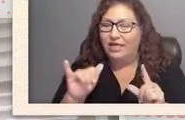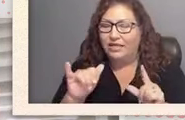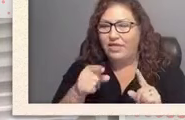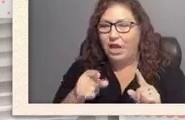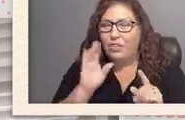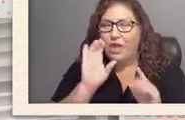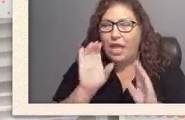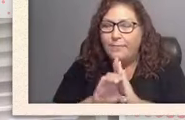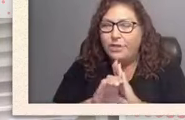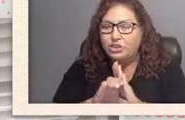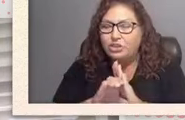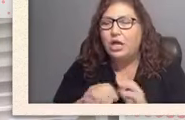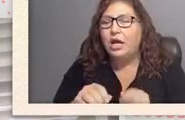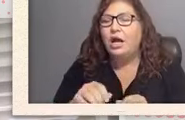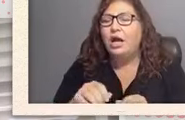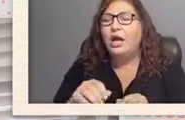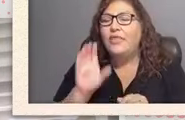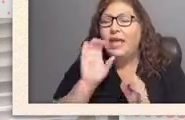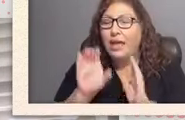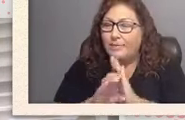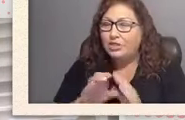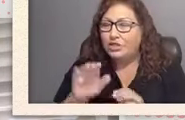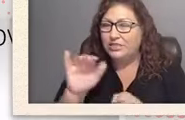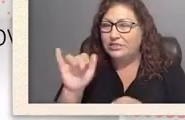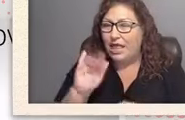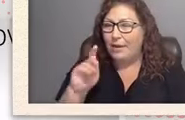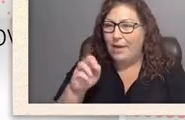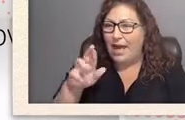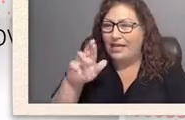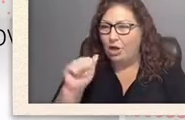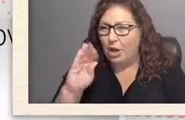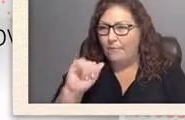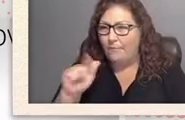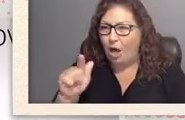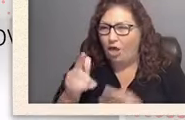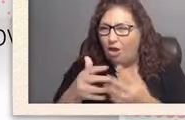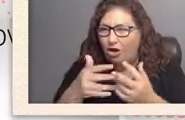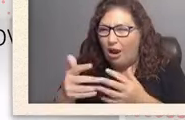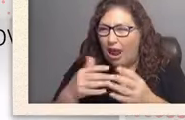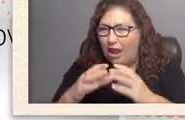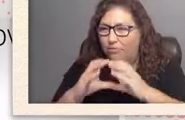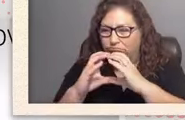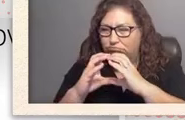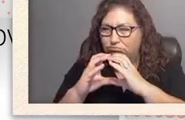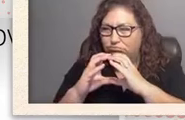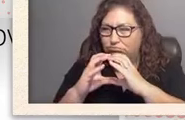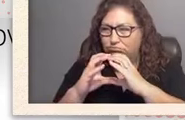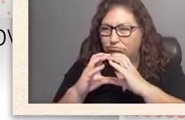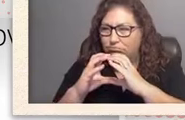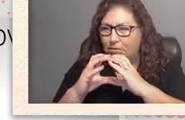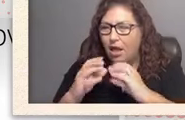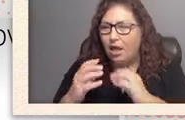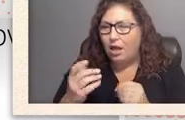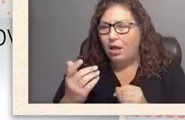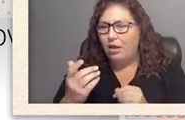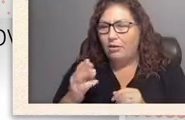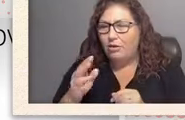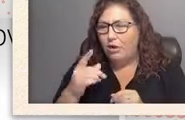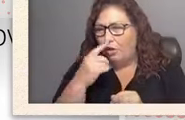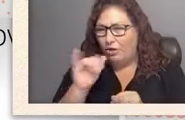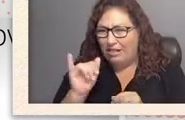corner is, I think, a bacteria ball. It's a gray image. The bacteria ball looks maybe light